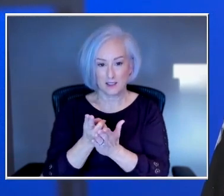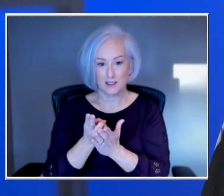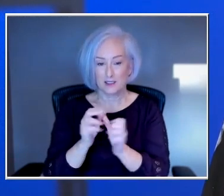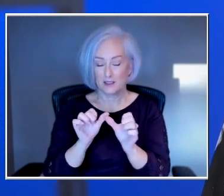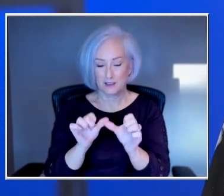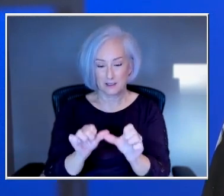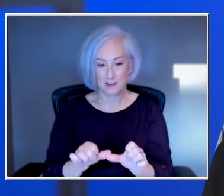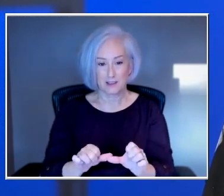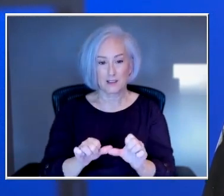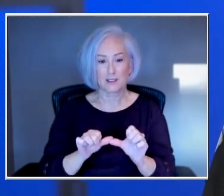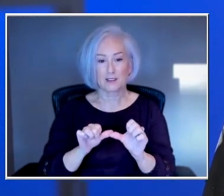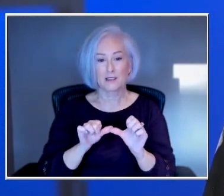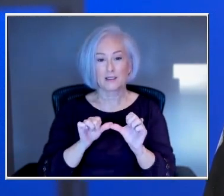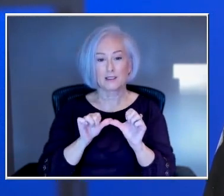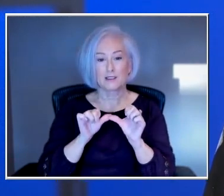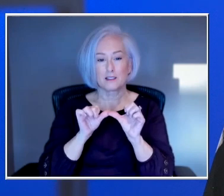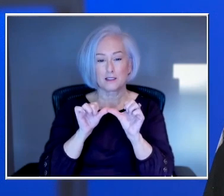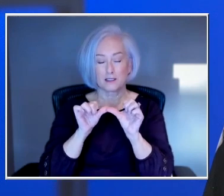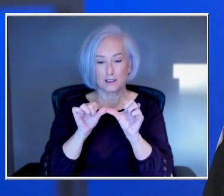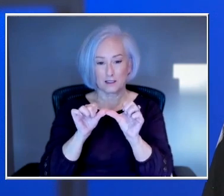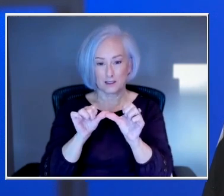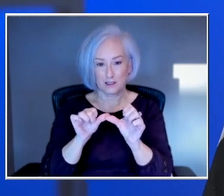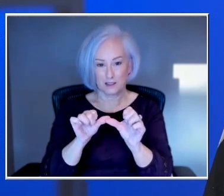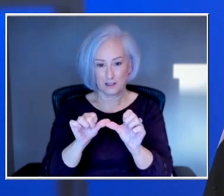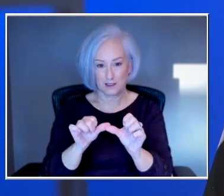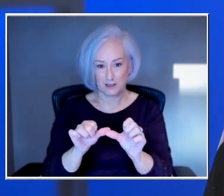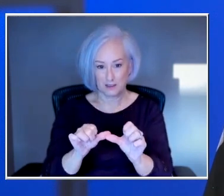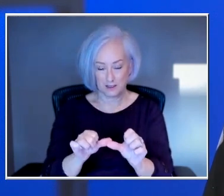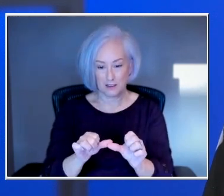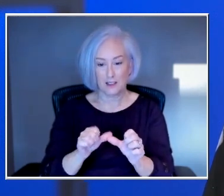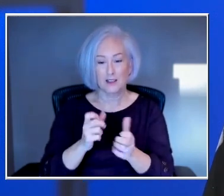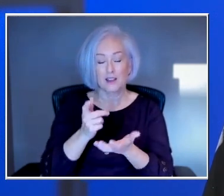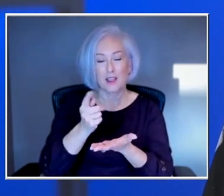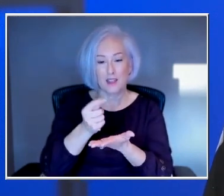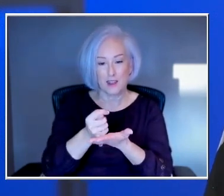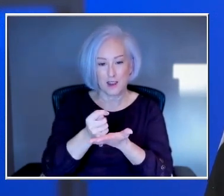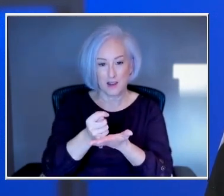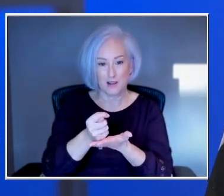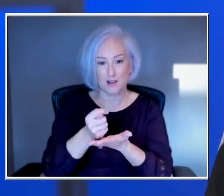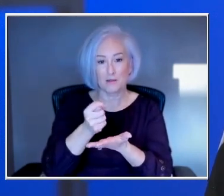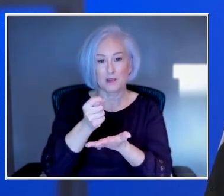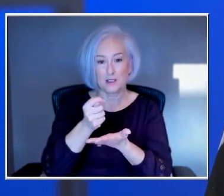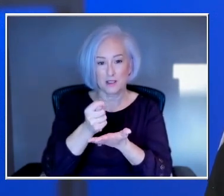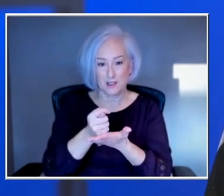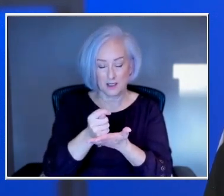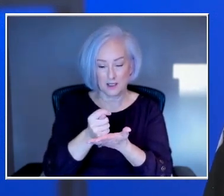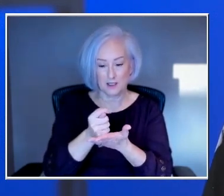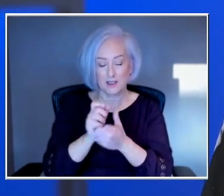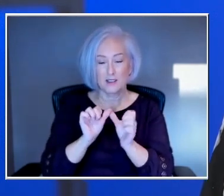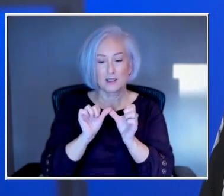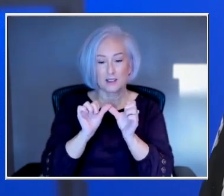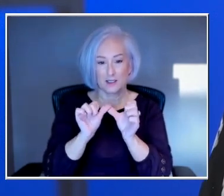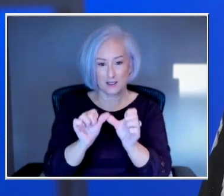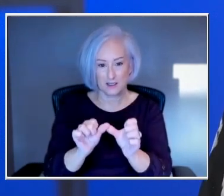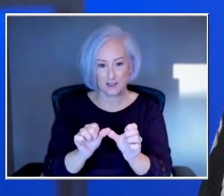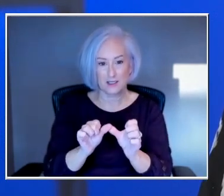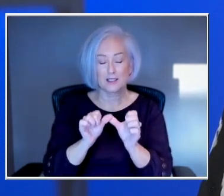continuing the therapy, continuing speech therapy,